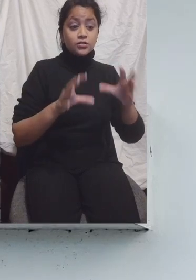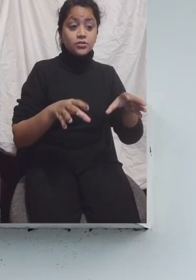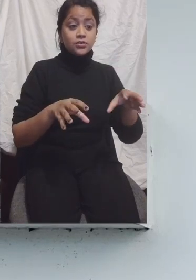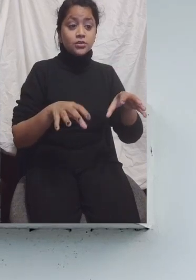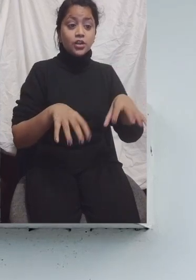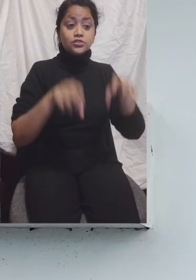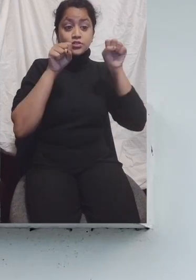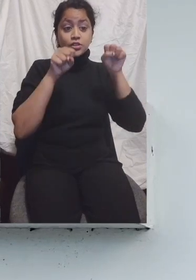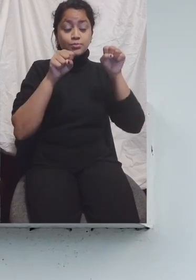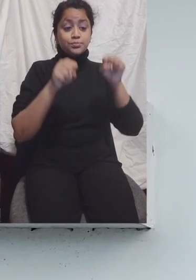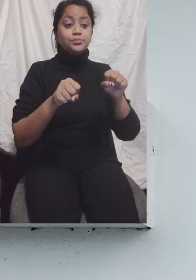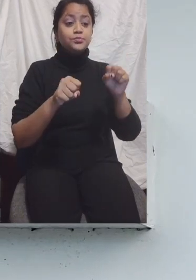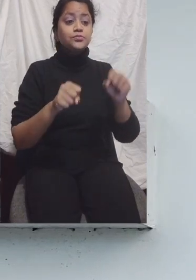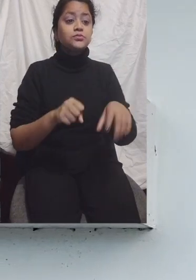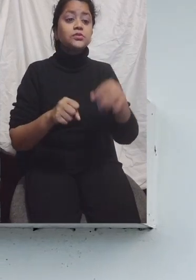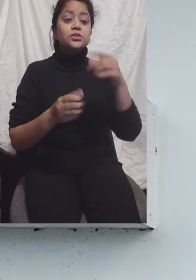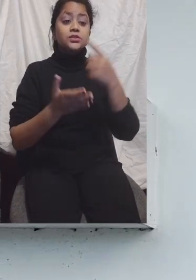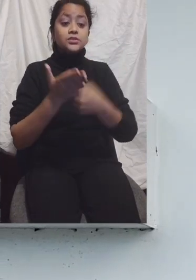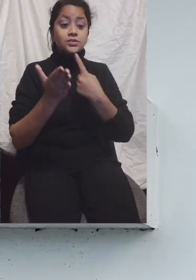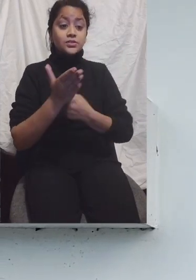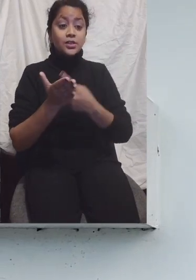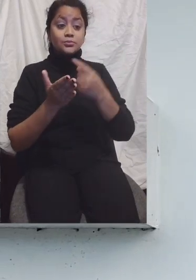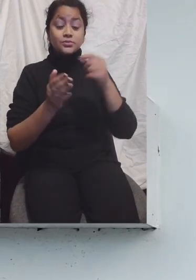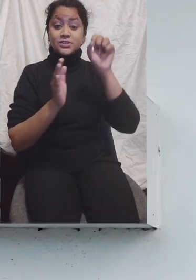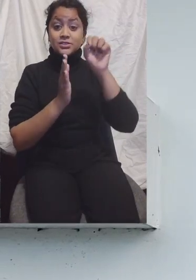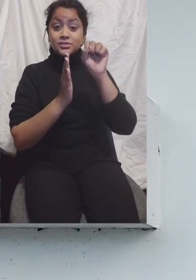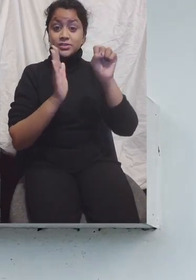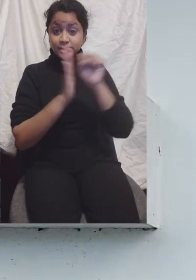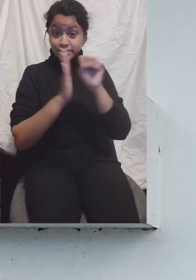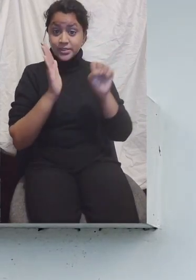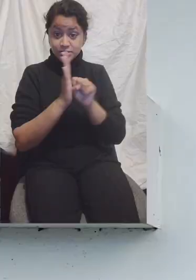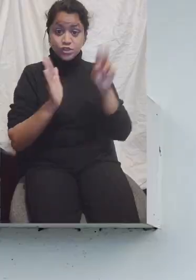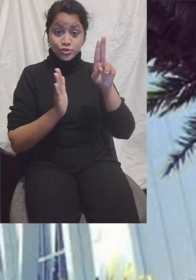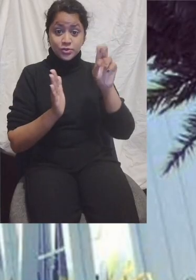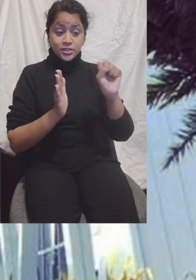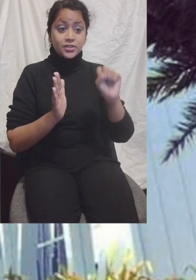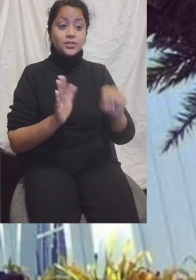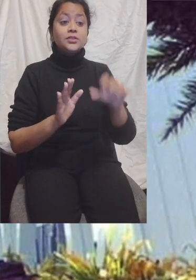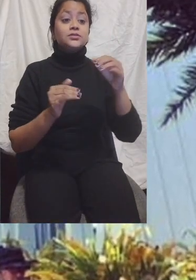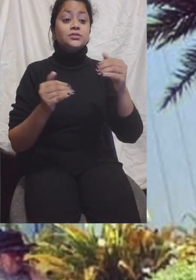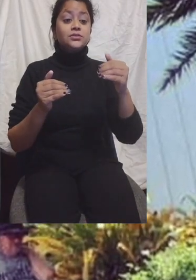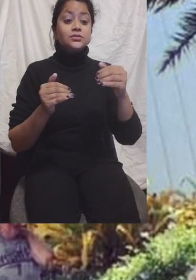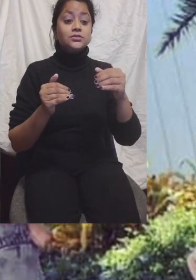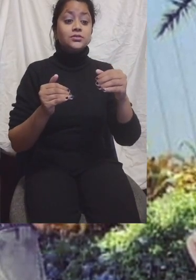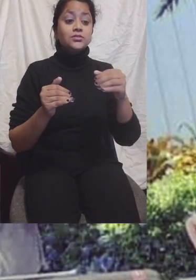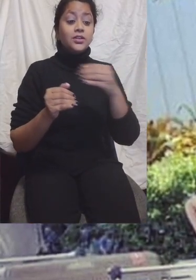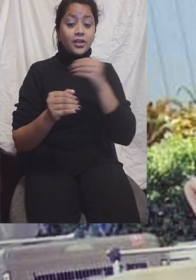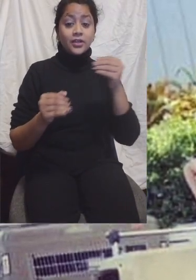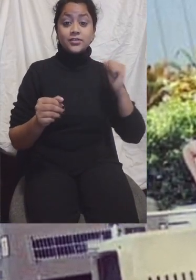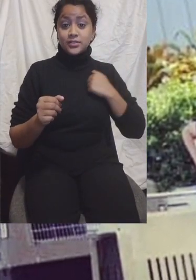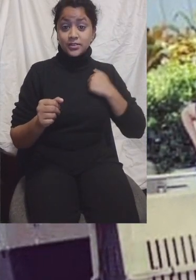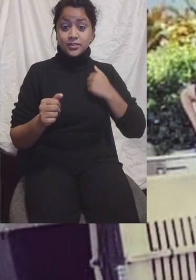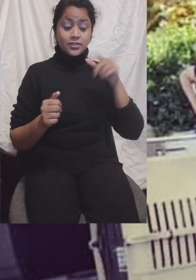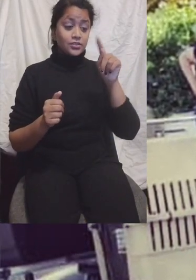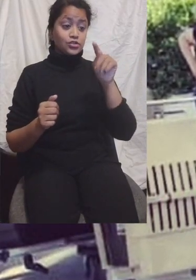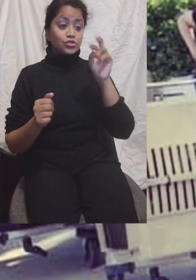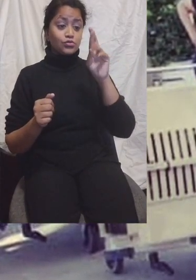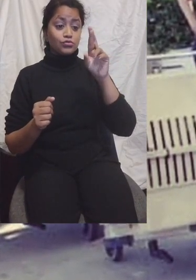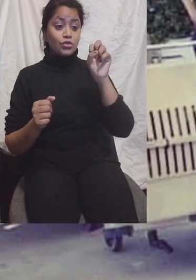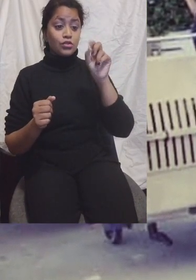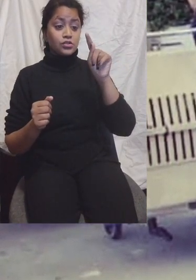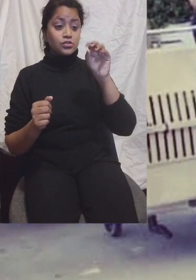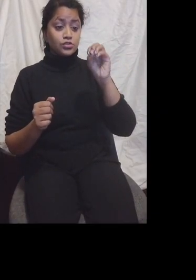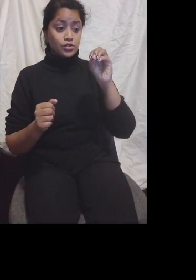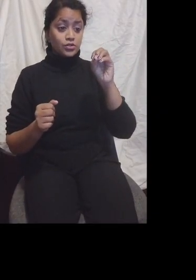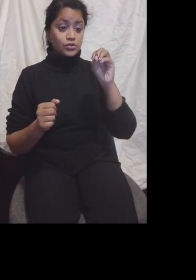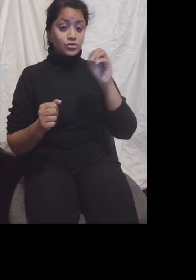helps. Obviously people adopt the dogs, and then a big thing for us is getting the dogs off to our rescue partners in the States. So people fly over and they take dogs with